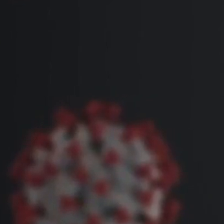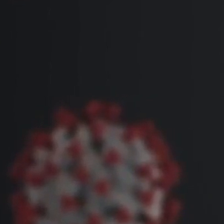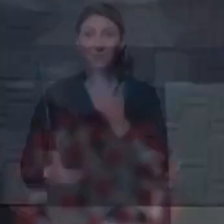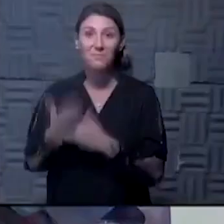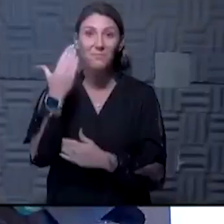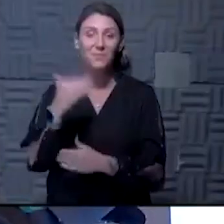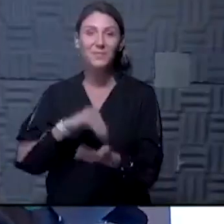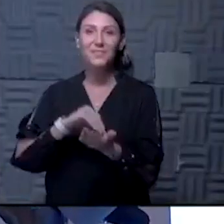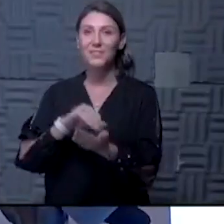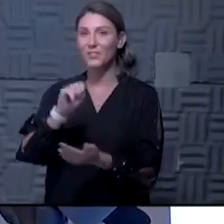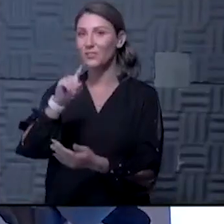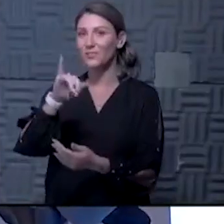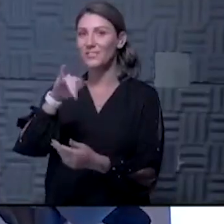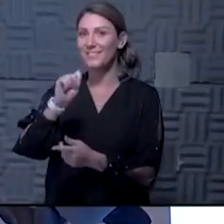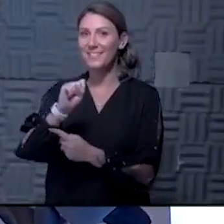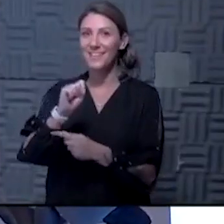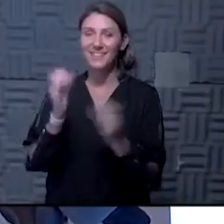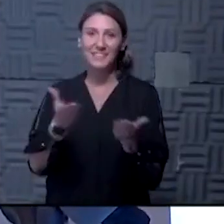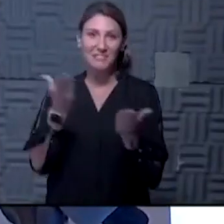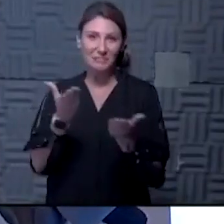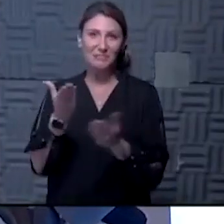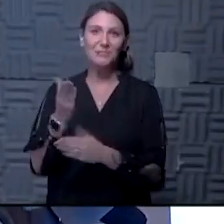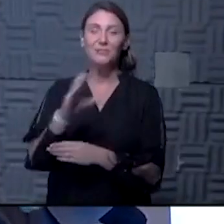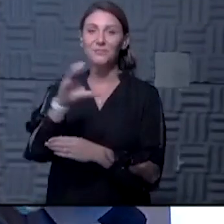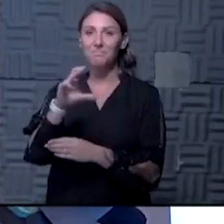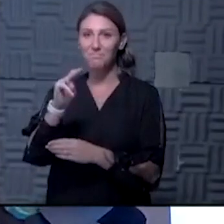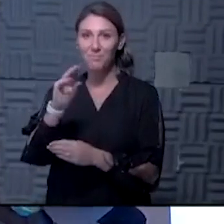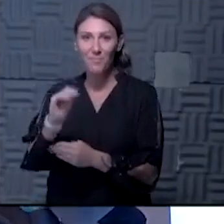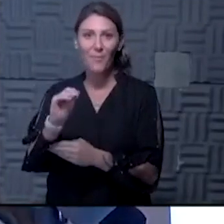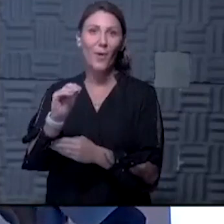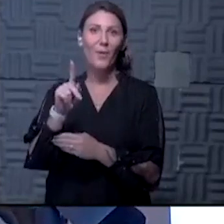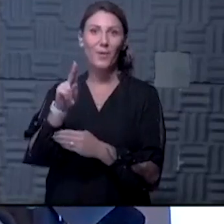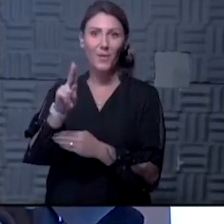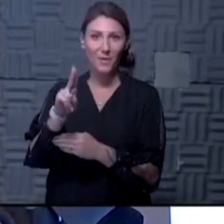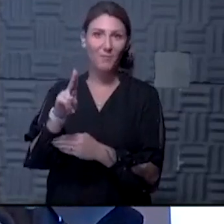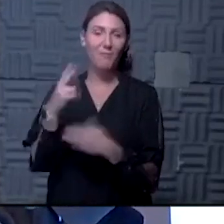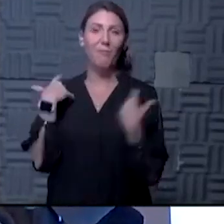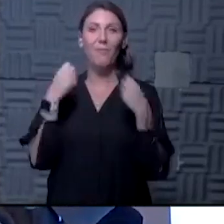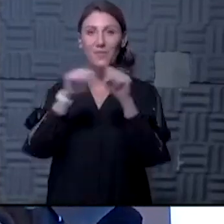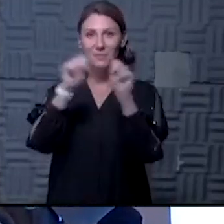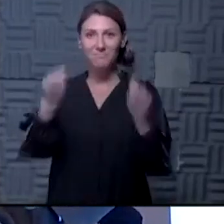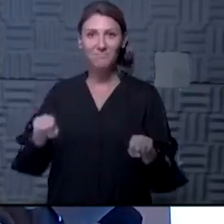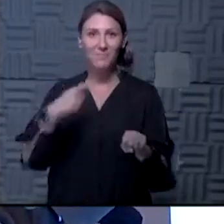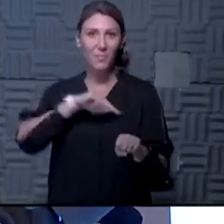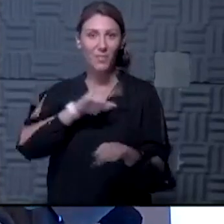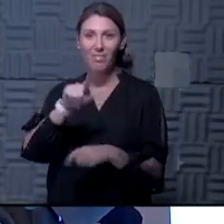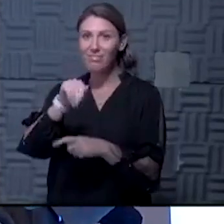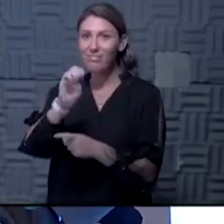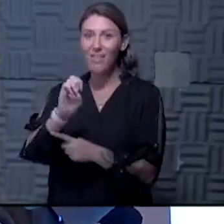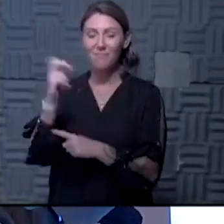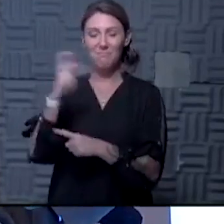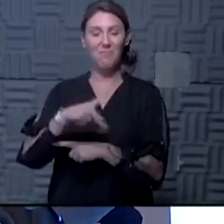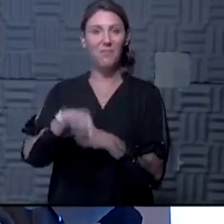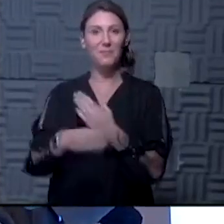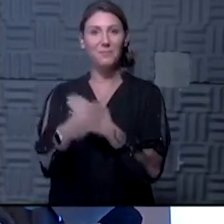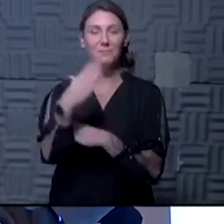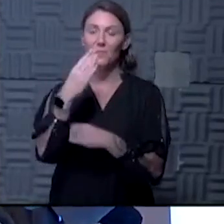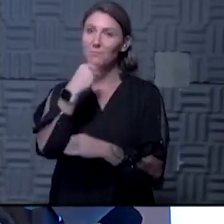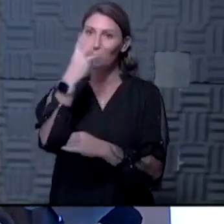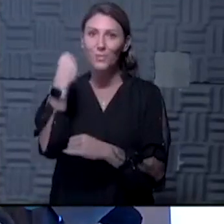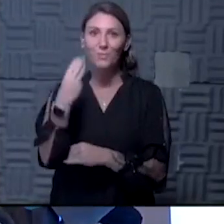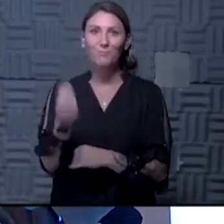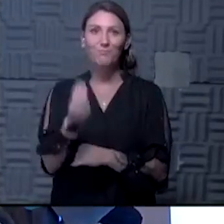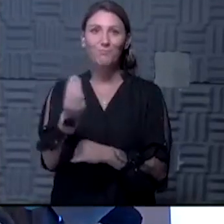Hey, good morning. This is Steve Stites, Chief Medical Officer here at the University of Kansas Health System, broadcasting live from the Dolph Simons Family Studio. We are back with you this morning on a